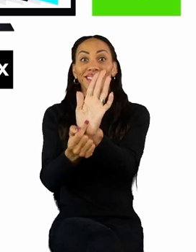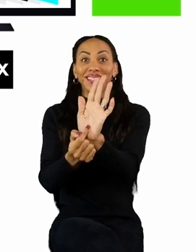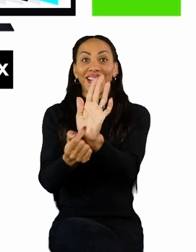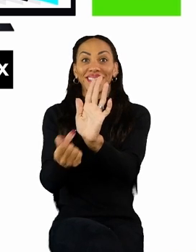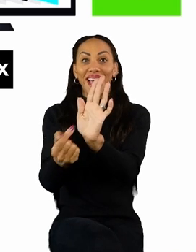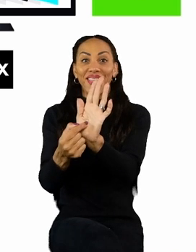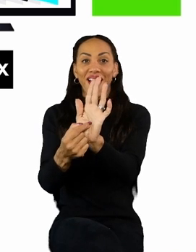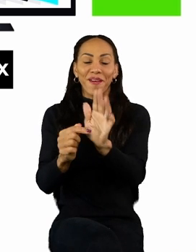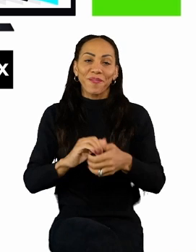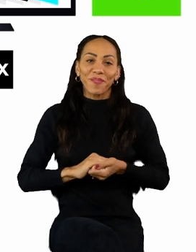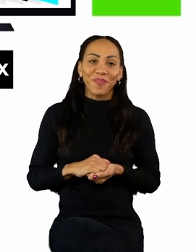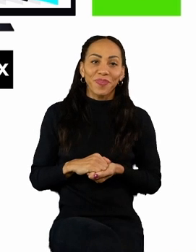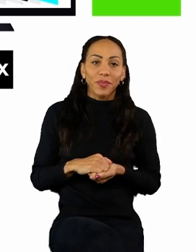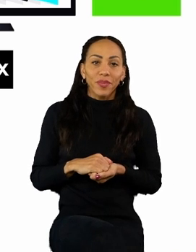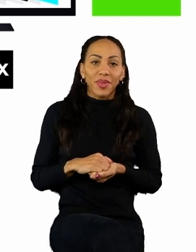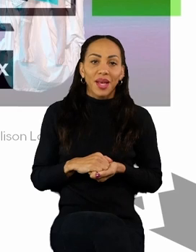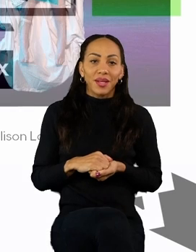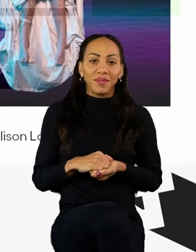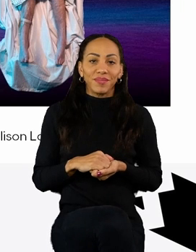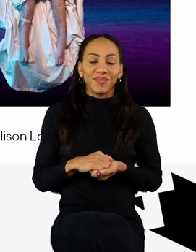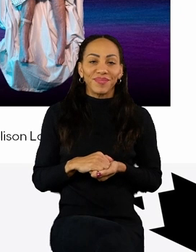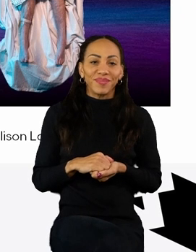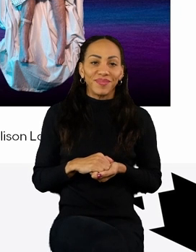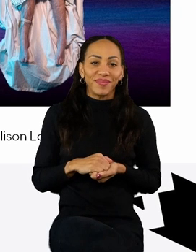project together. So